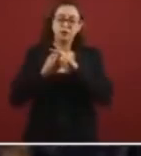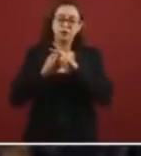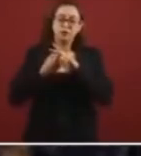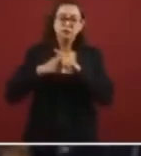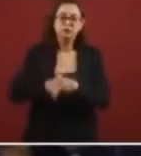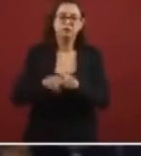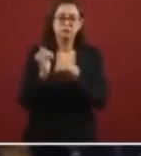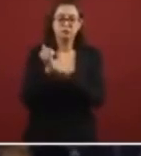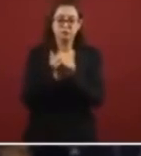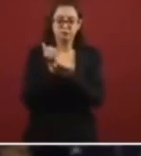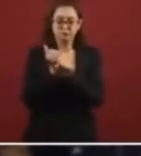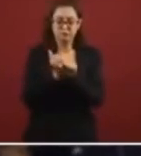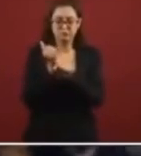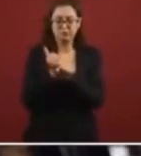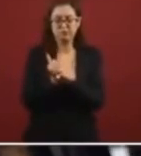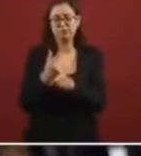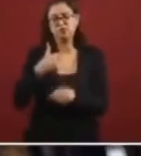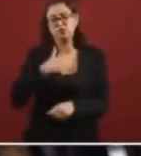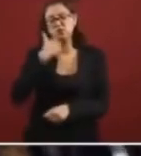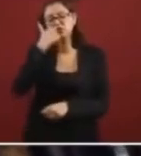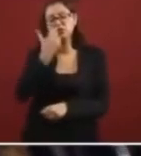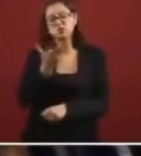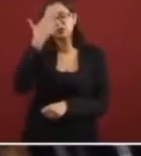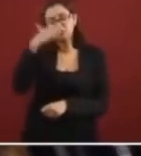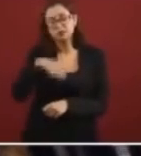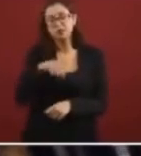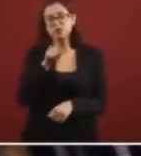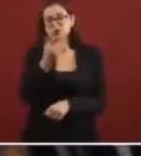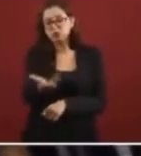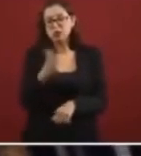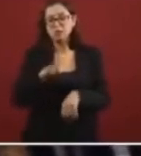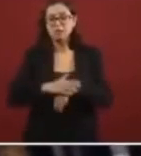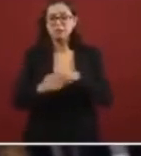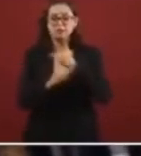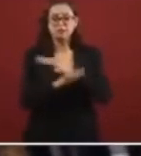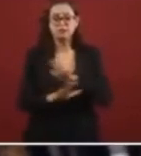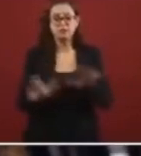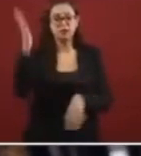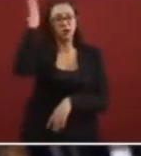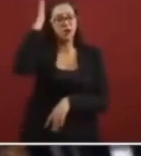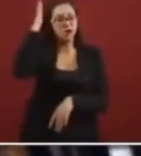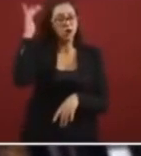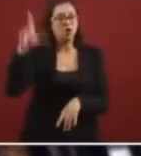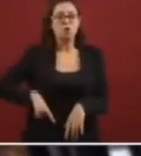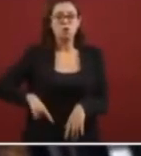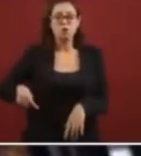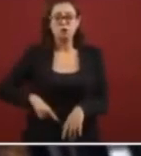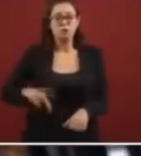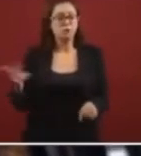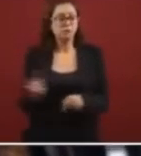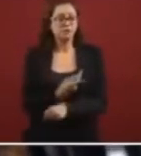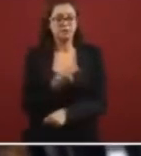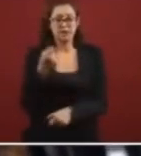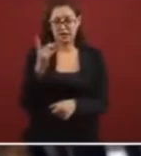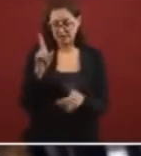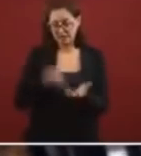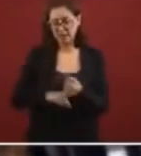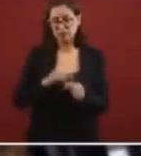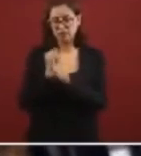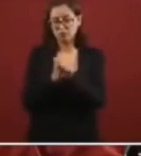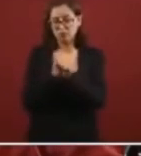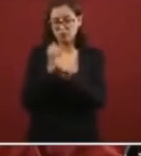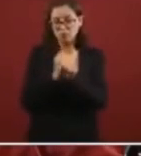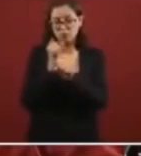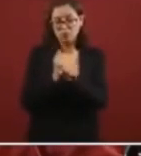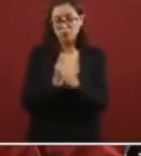General. Los hechos. Y me interesa saber qué información tiene usted como cabeza de este gobierno sobre qué ha pasado con esas investigaciones. Nos